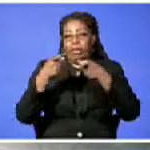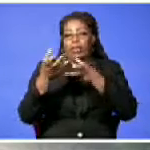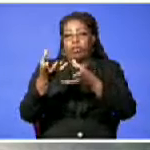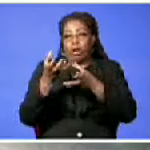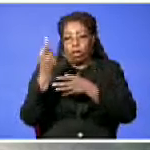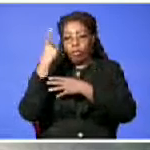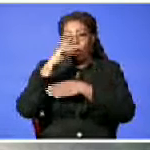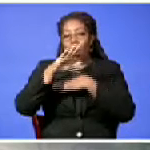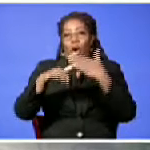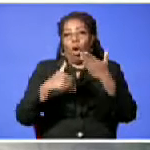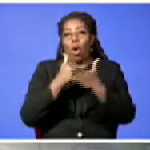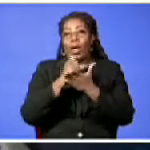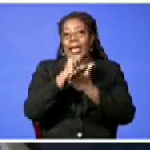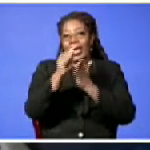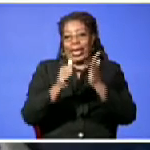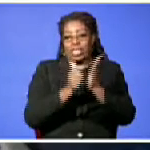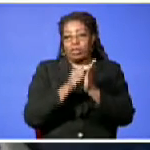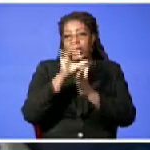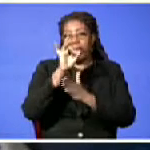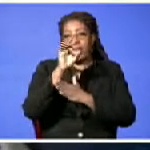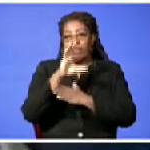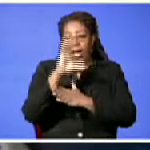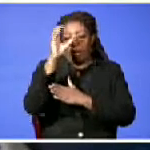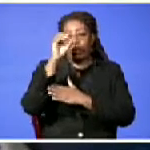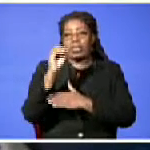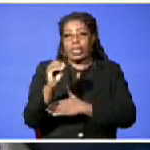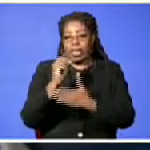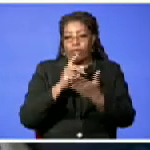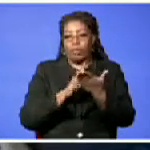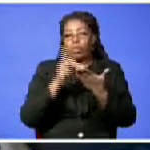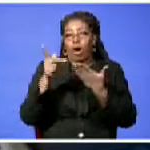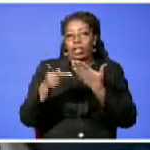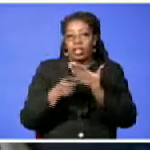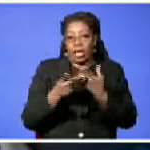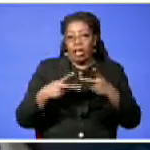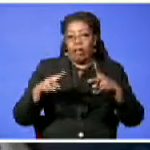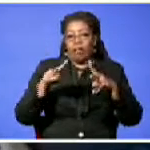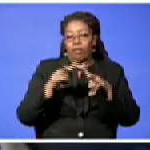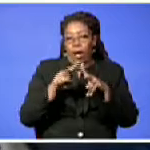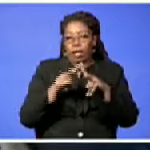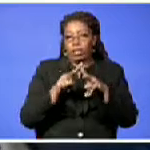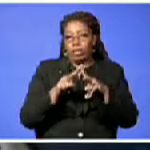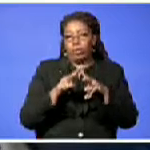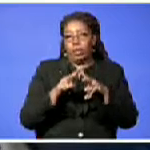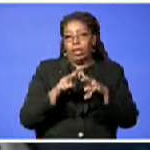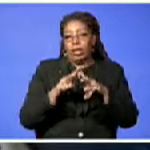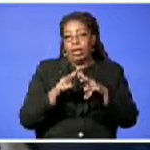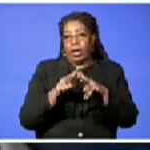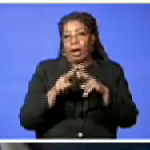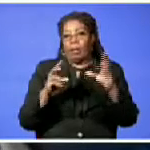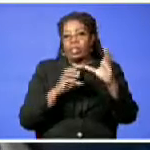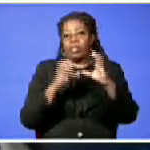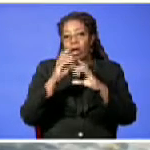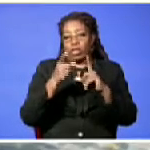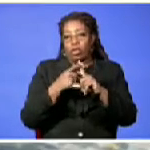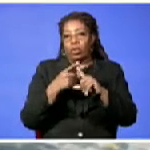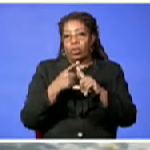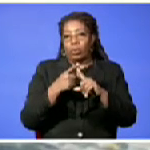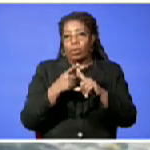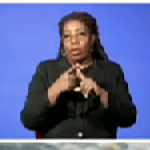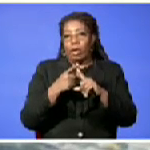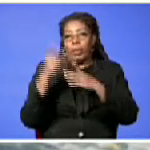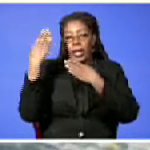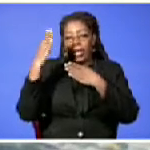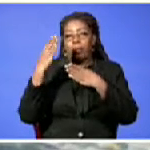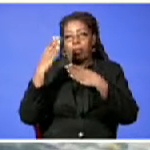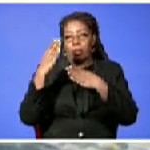attractions for all ages. About 85% of the project's value has been contracted to Bahamian companies. Close to